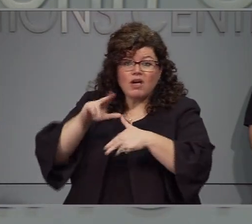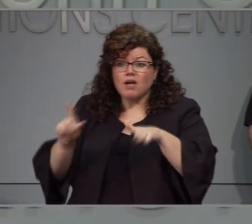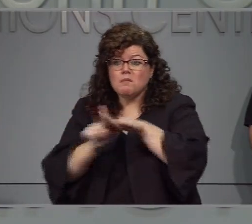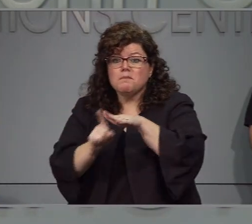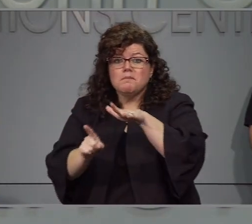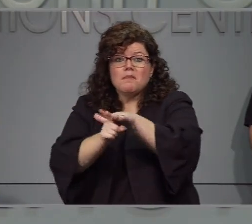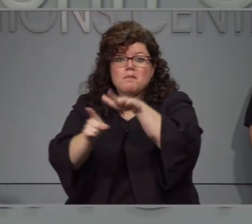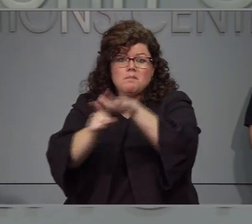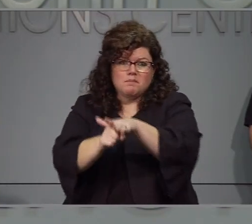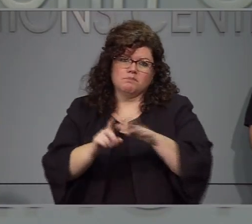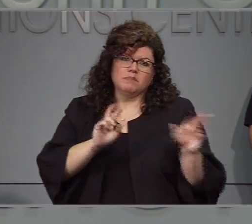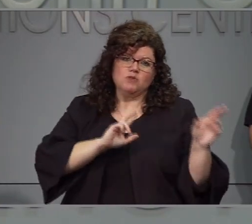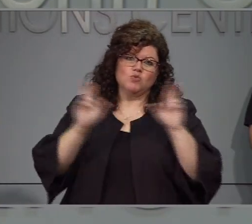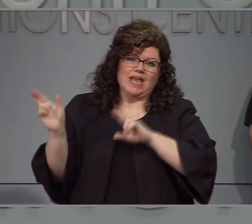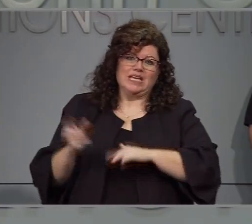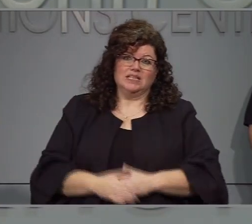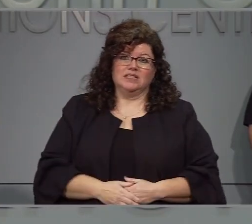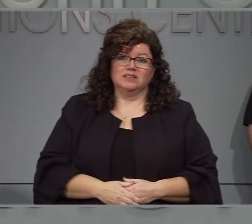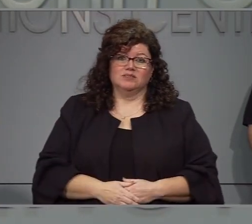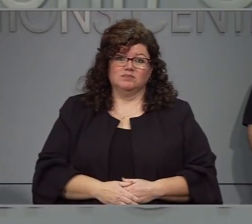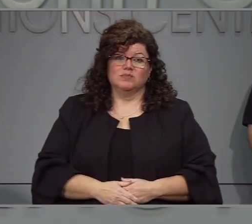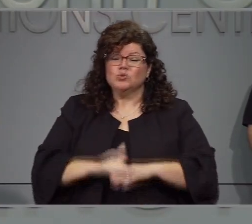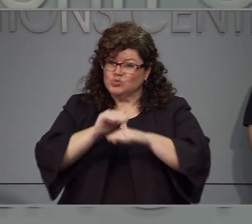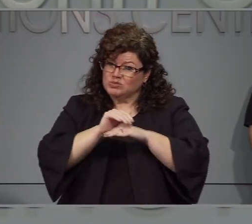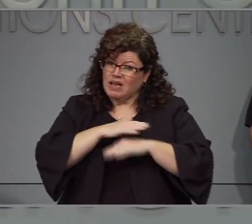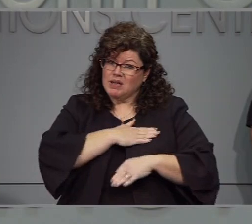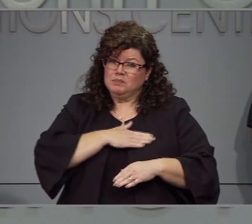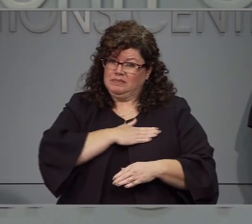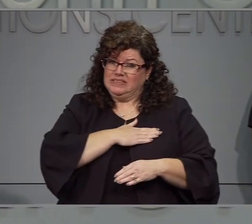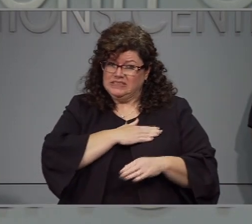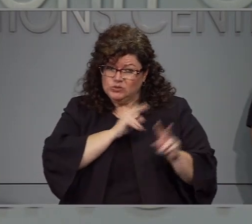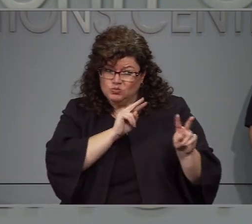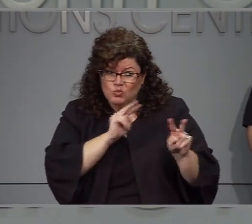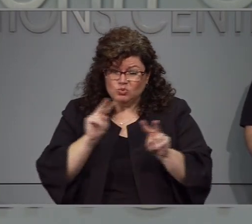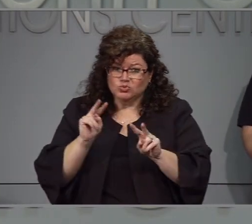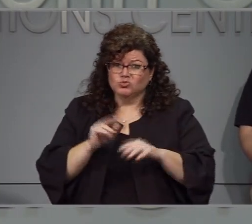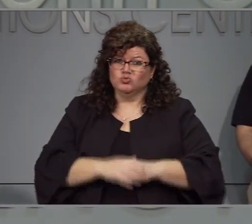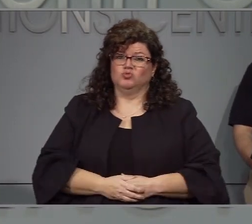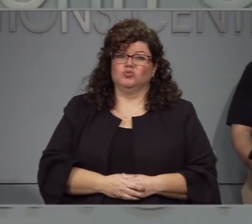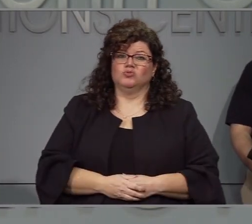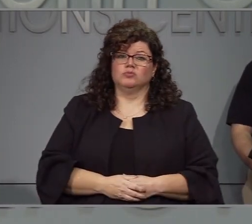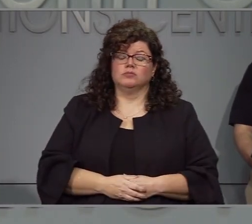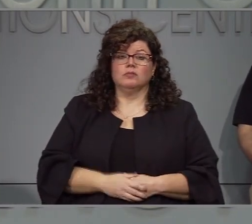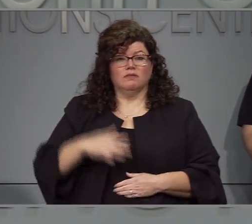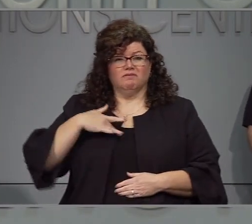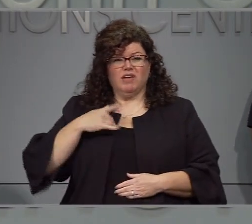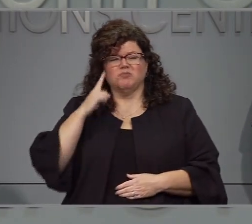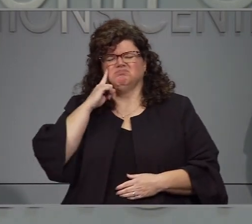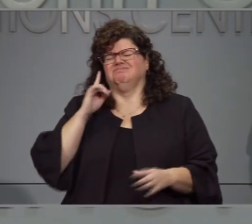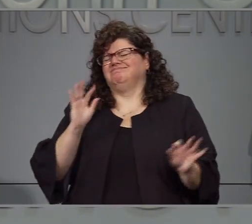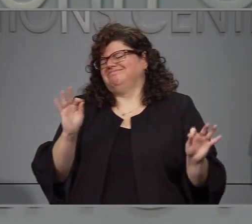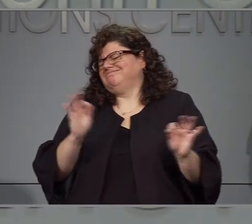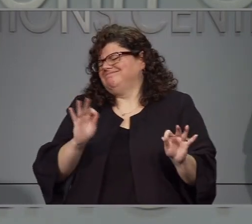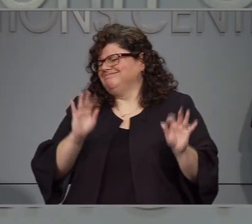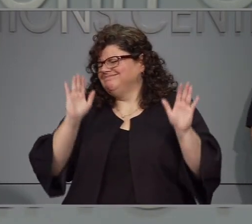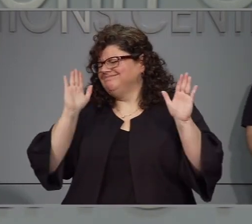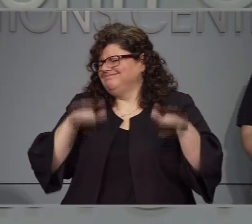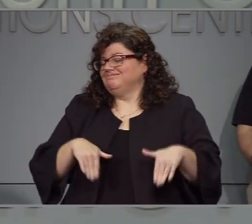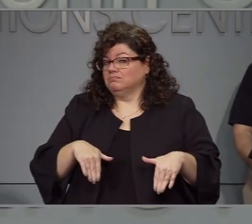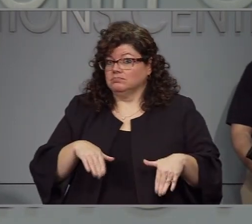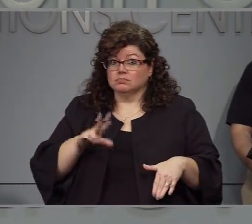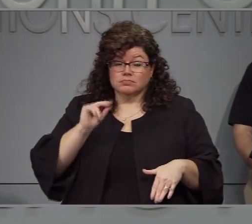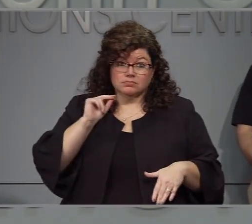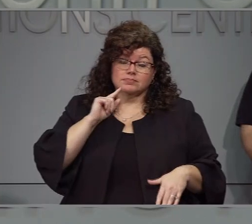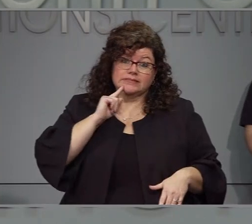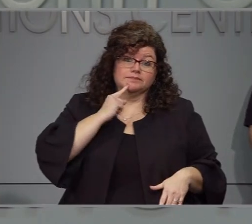you to remain vigilant tonight as this storm begins to impact us and to not become complacent about the potential impacts of